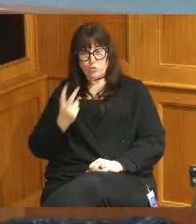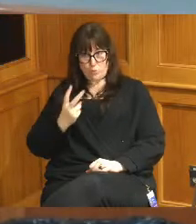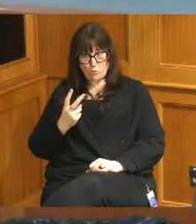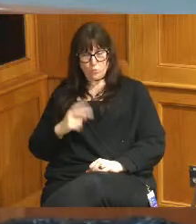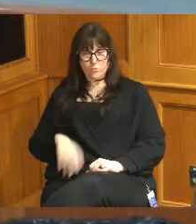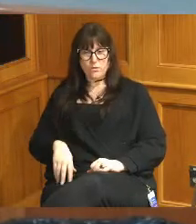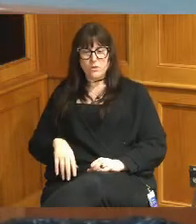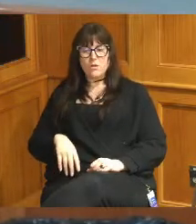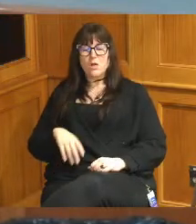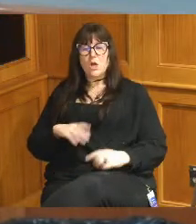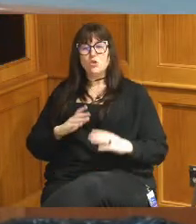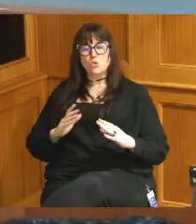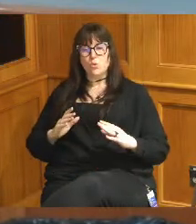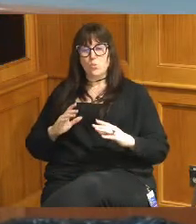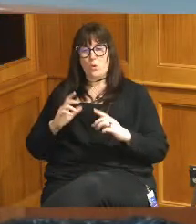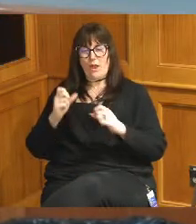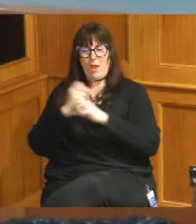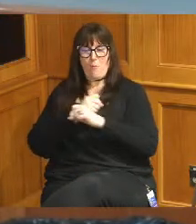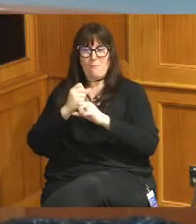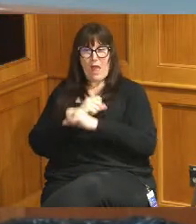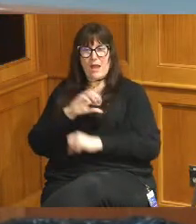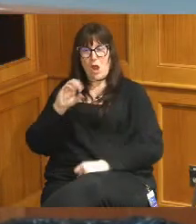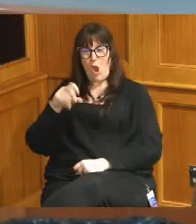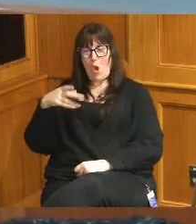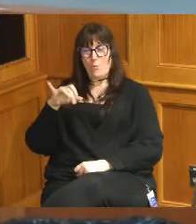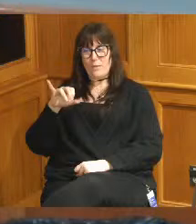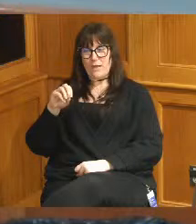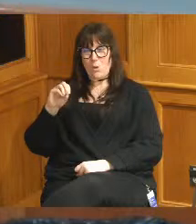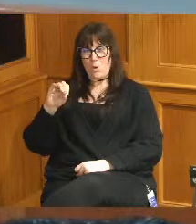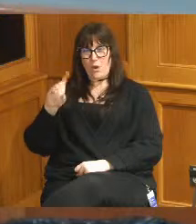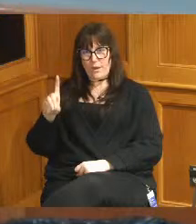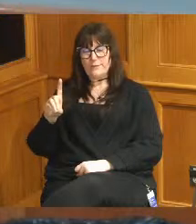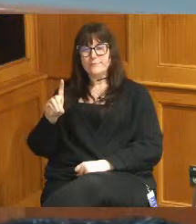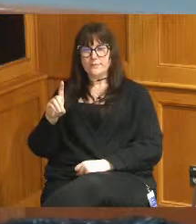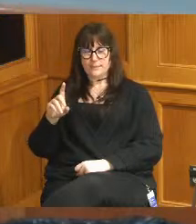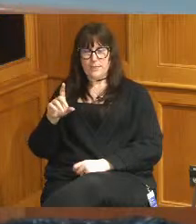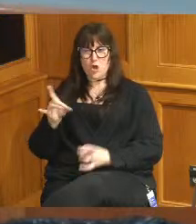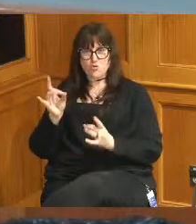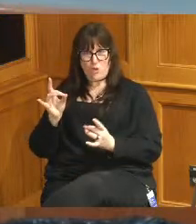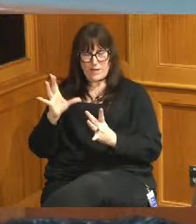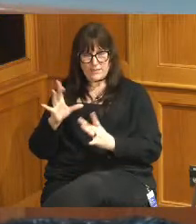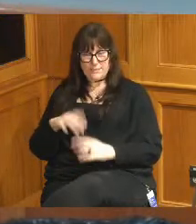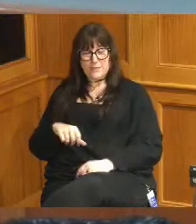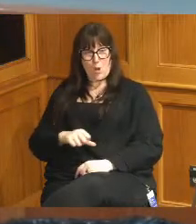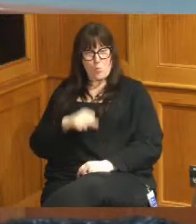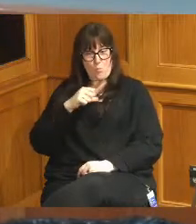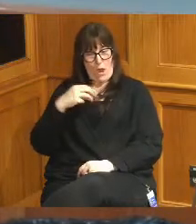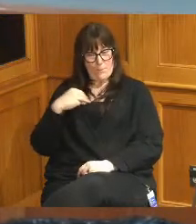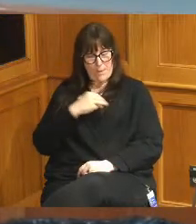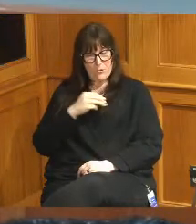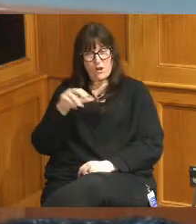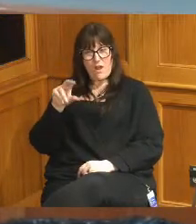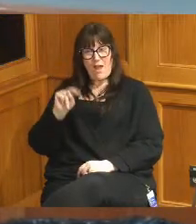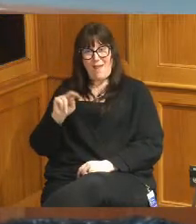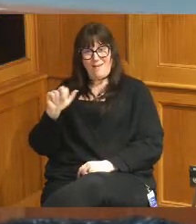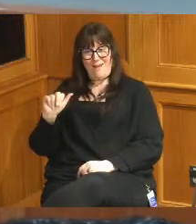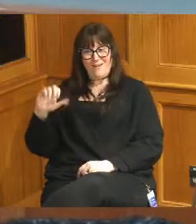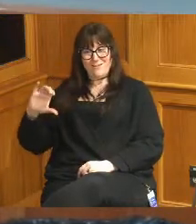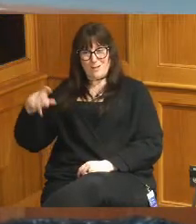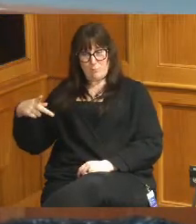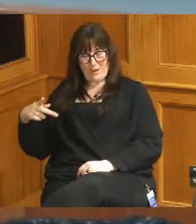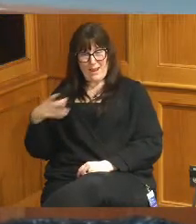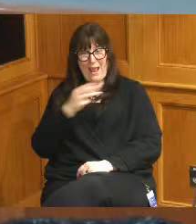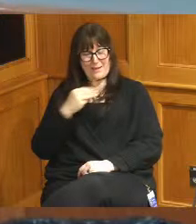to combat the opioid crisis, is a proud member of the NAACP and an esteemed member, you